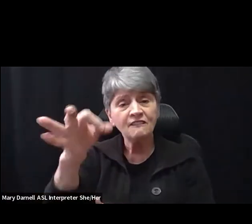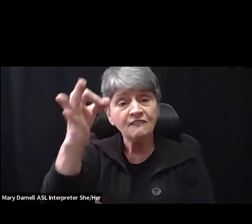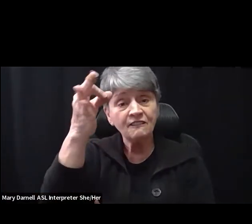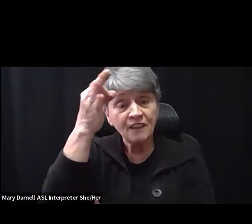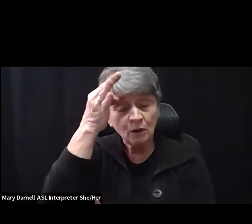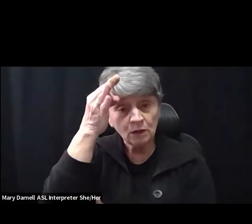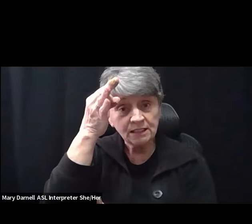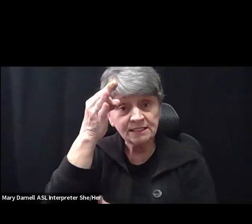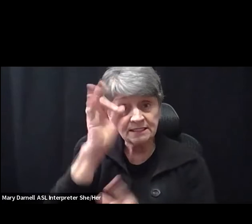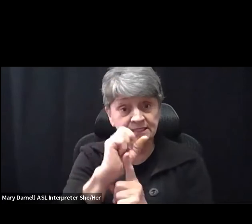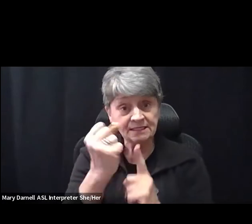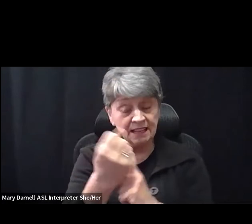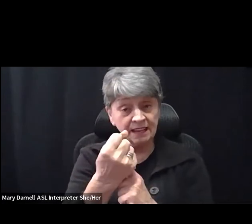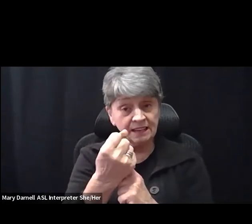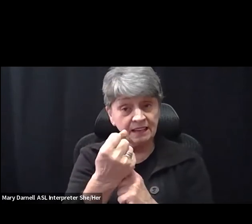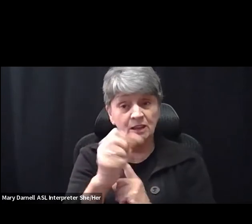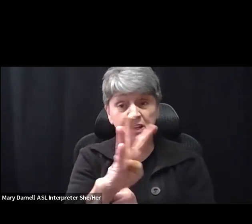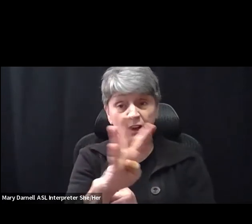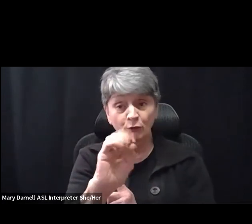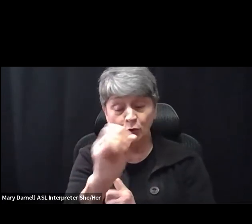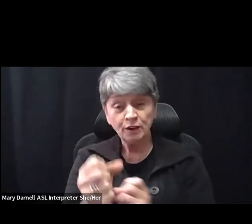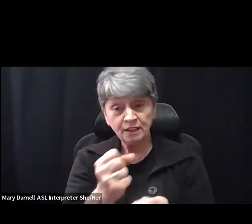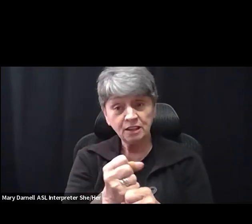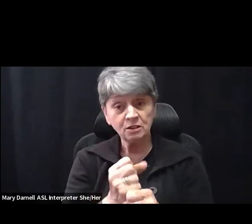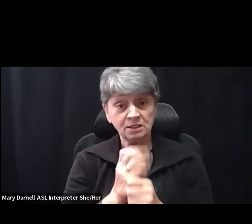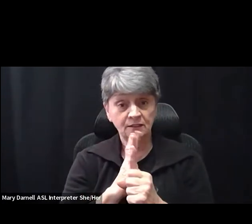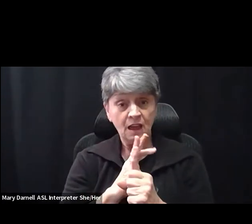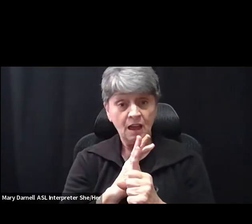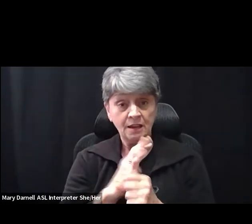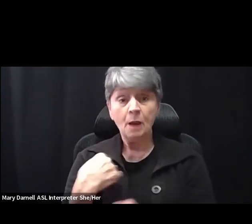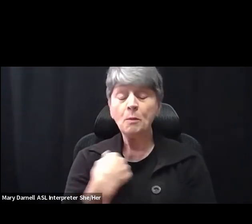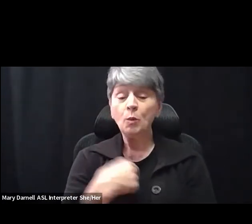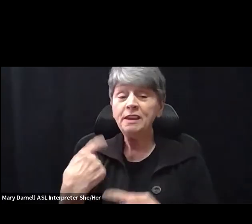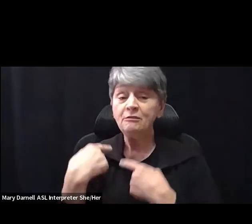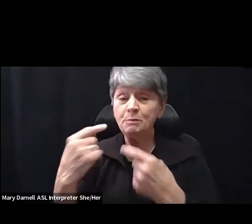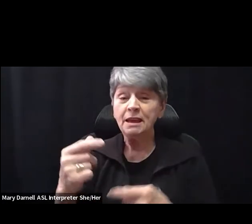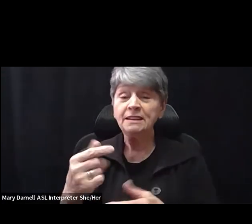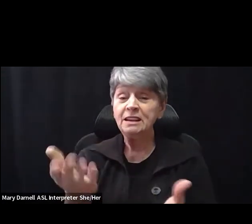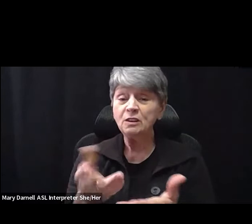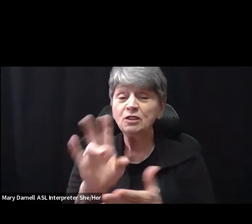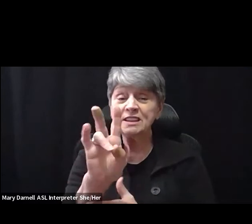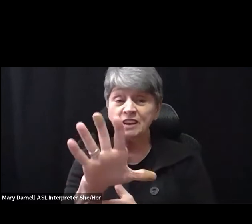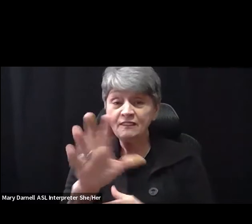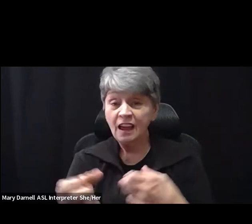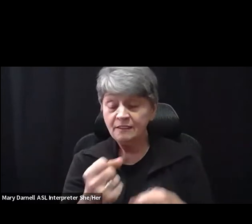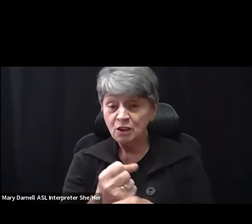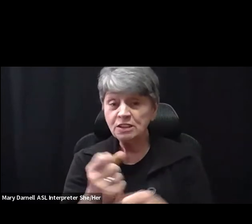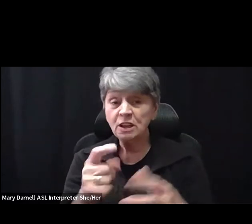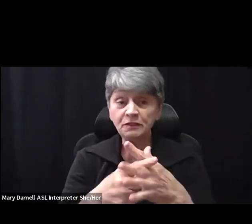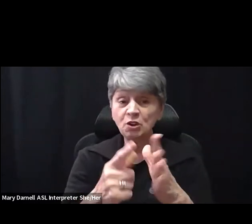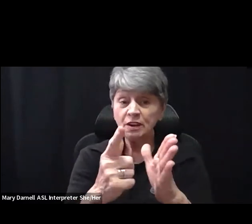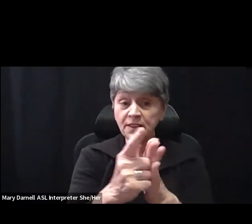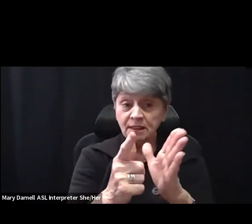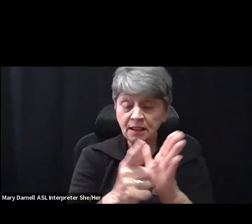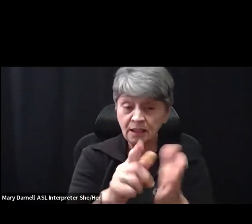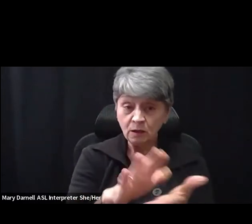that's okay, right? We've been around for 75, but we started a legal academy this year to fight back, right? And to train a new generation